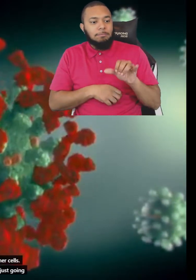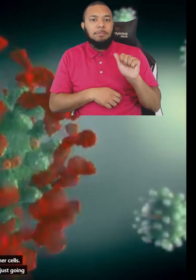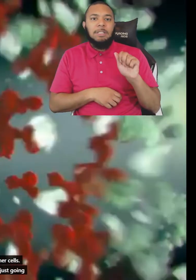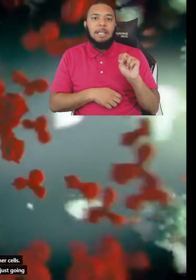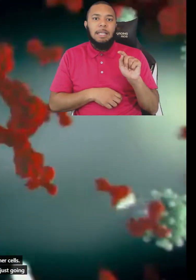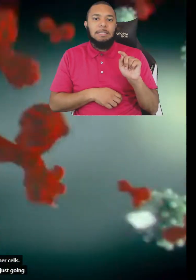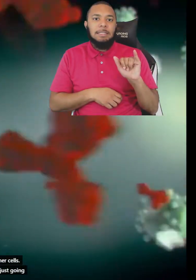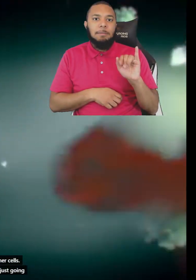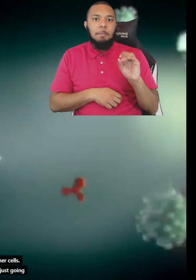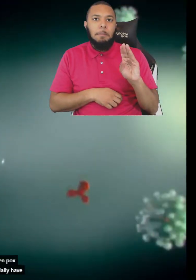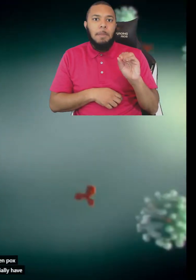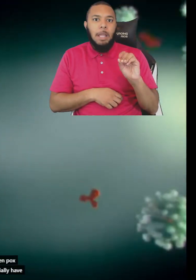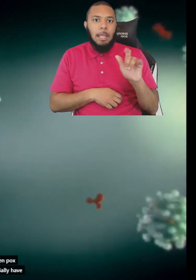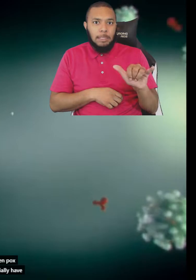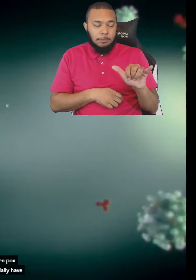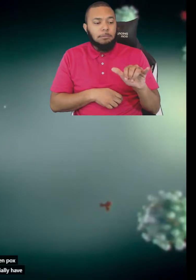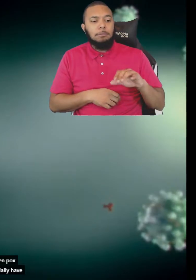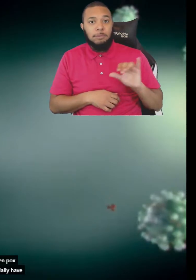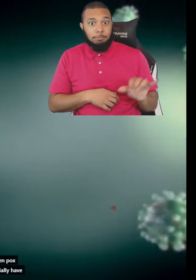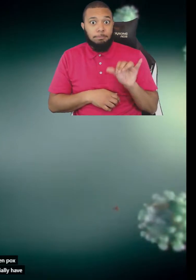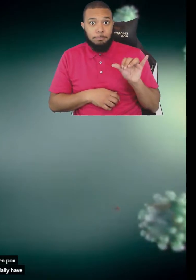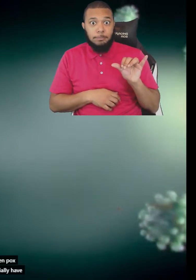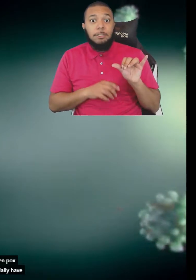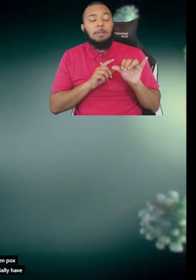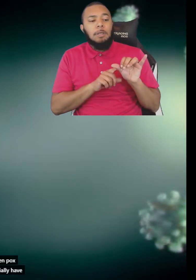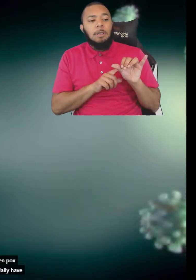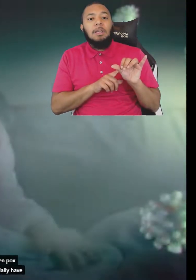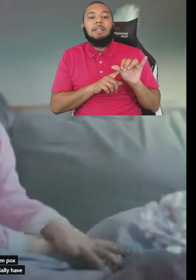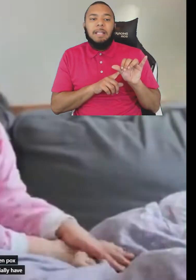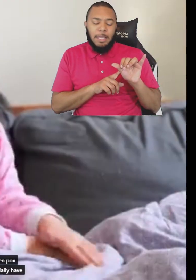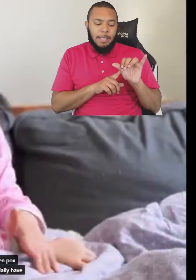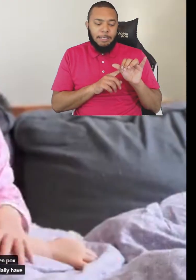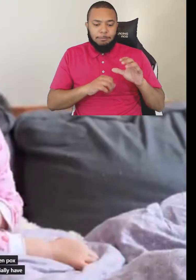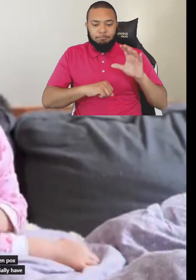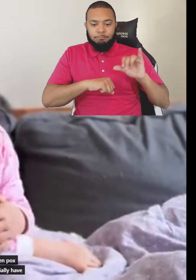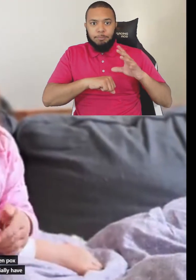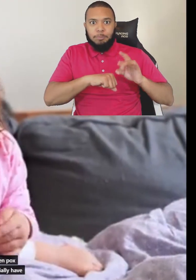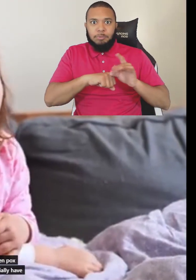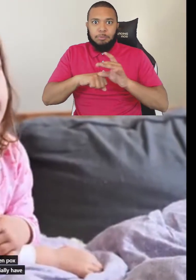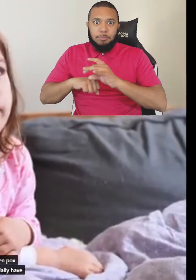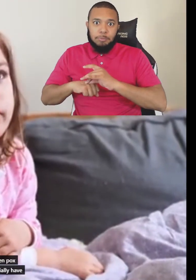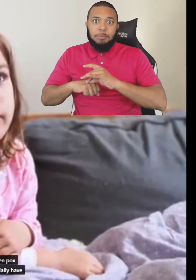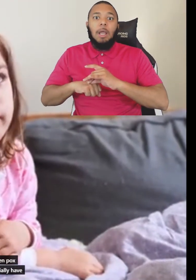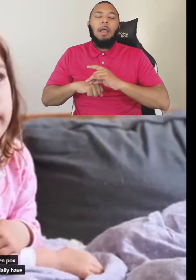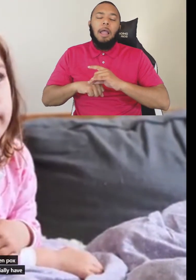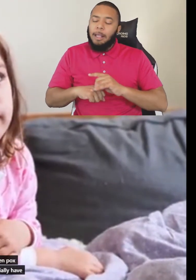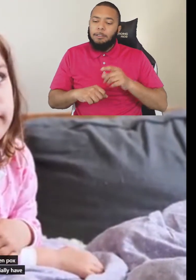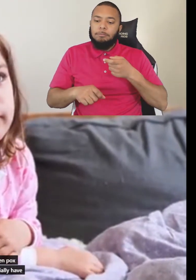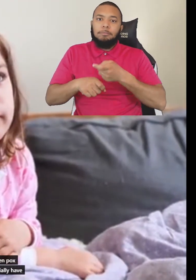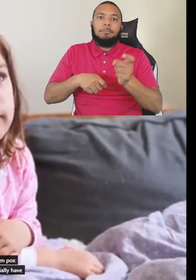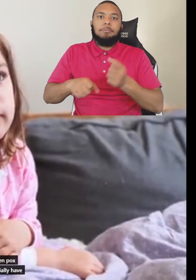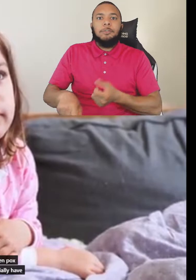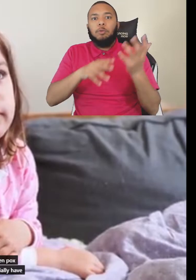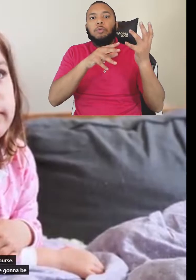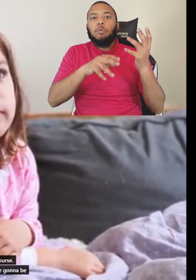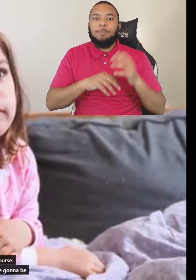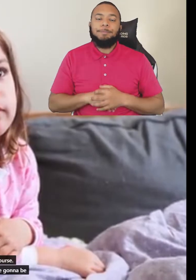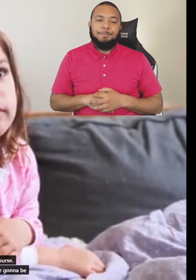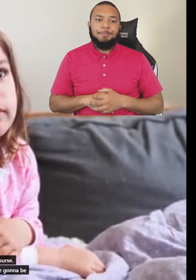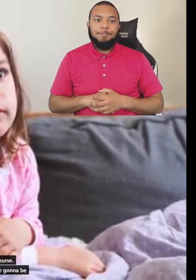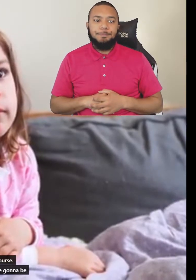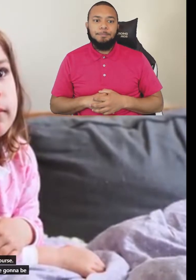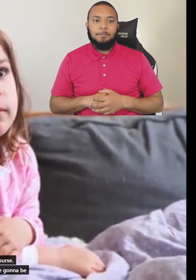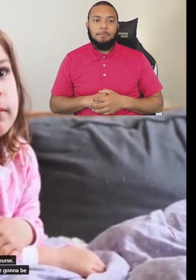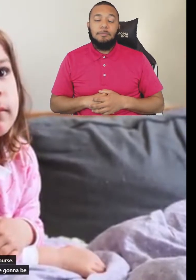and eventually your body is just going to rid itself of this. Chickenpox is the same way. You essentially have to let